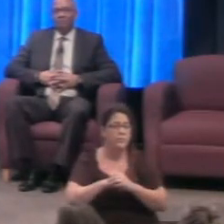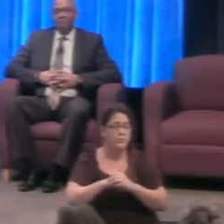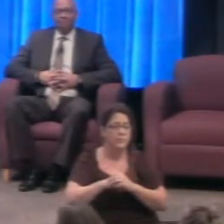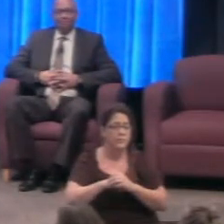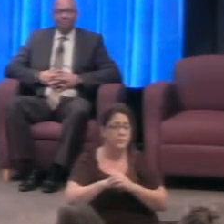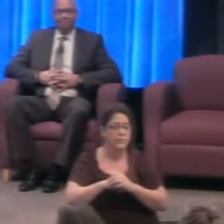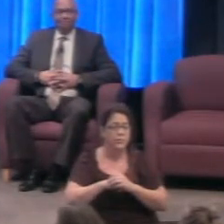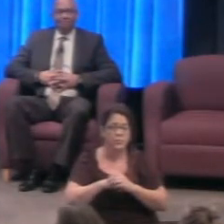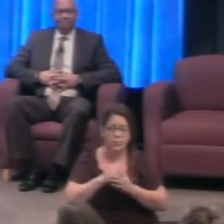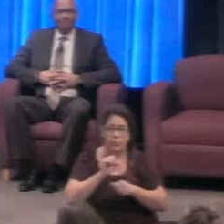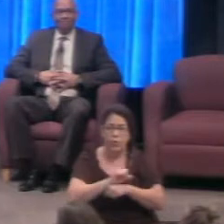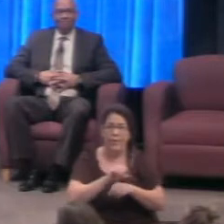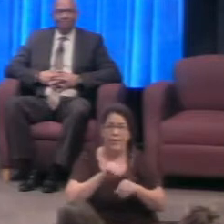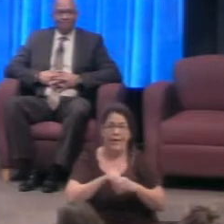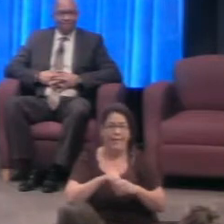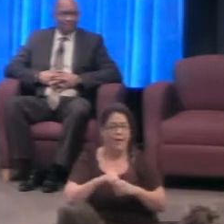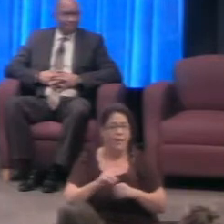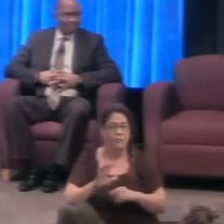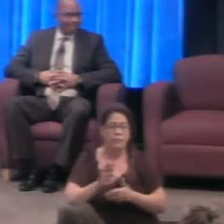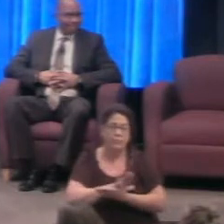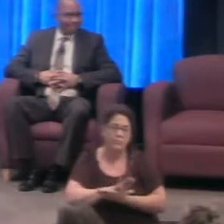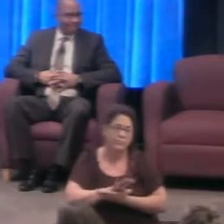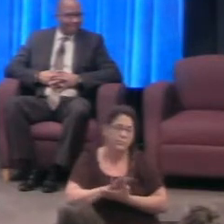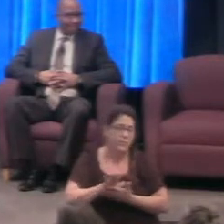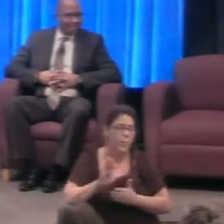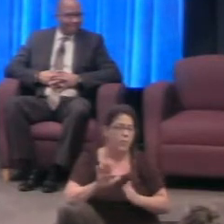program office.